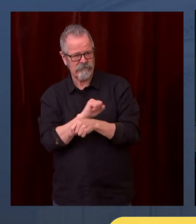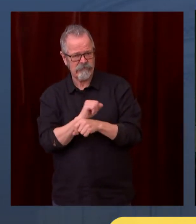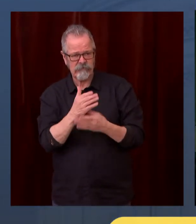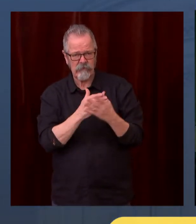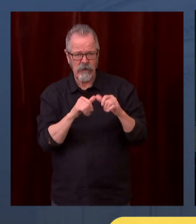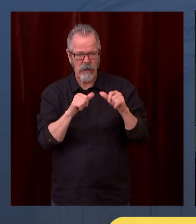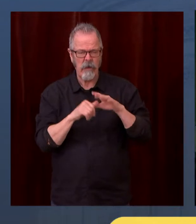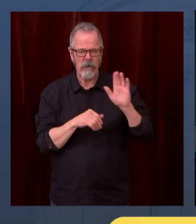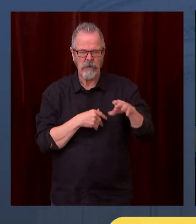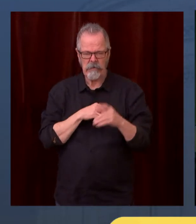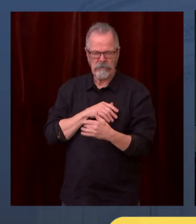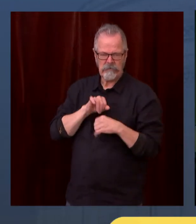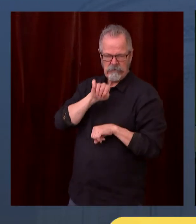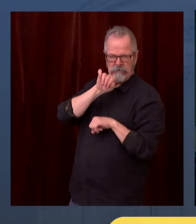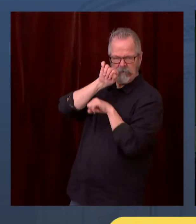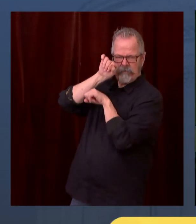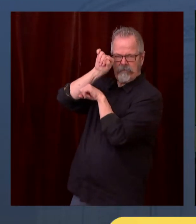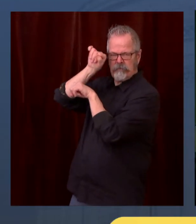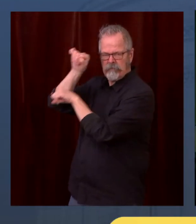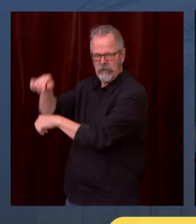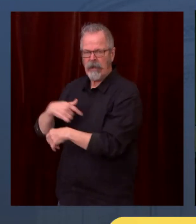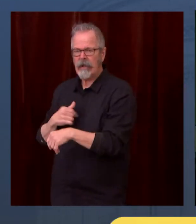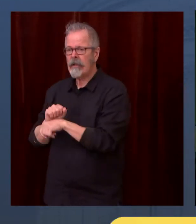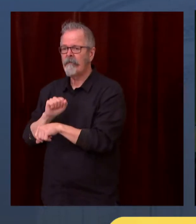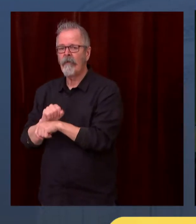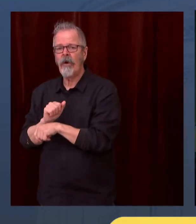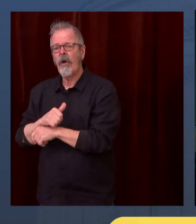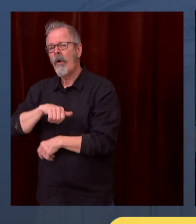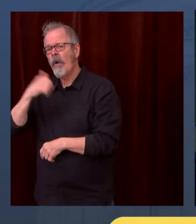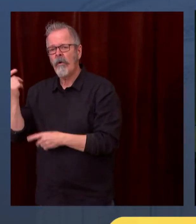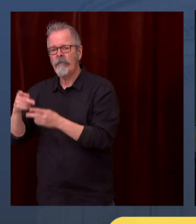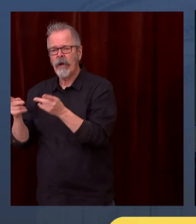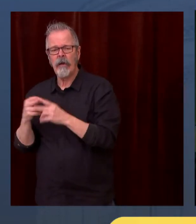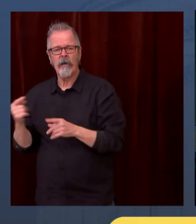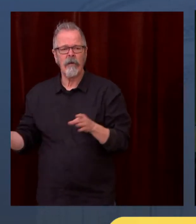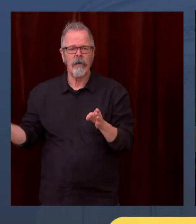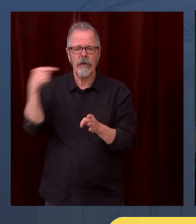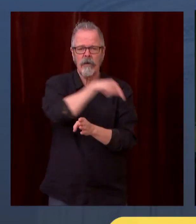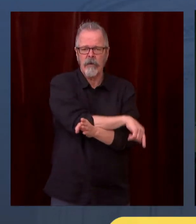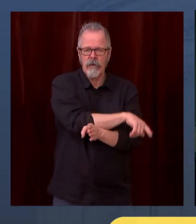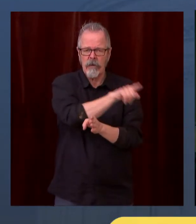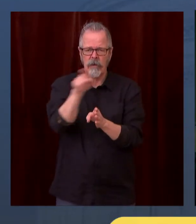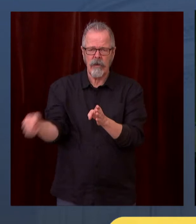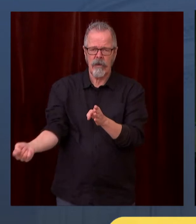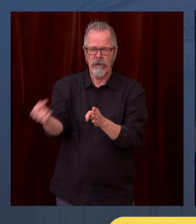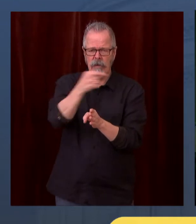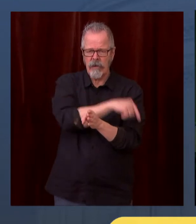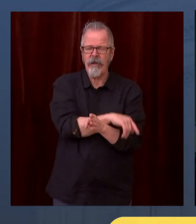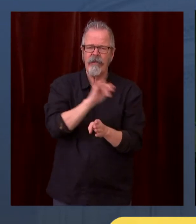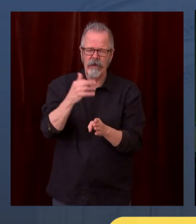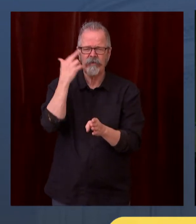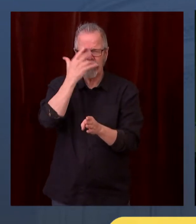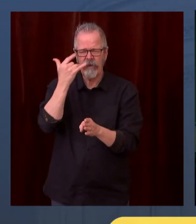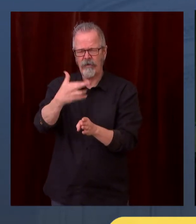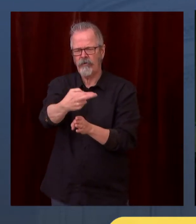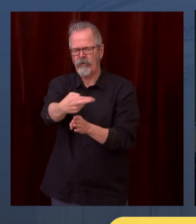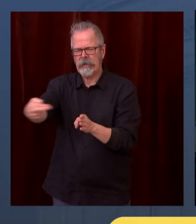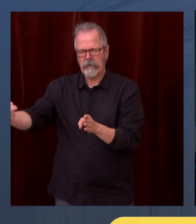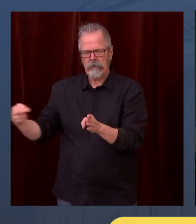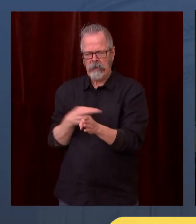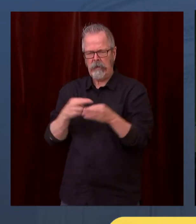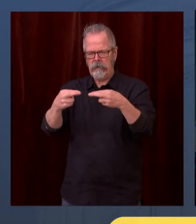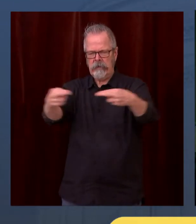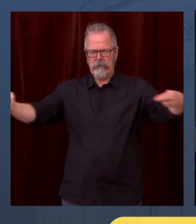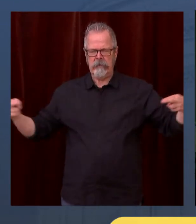and they work and do all sorts of other things. And so we really felt this was the way to go. But I do want to recognize that it's